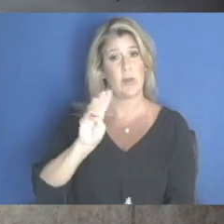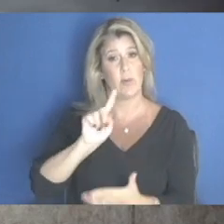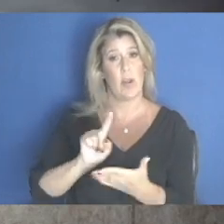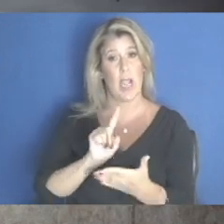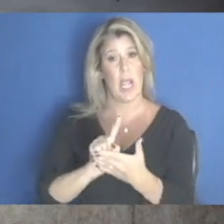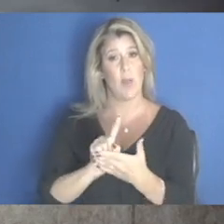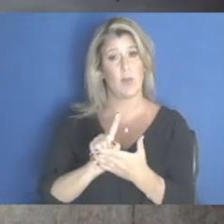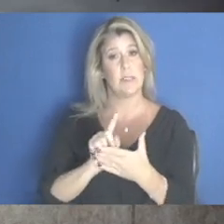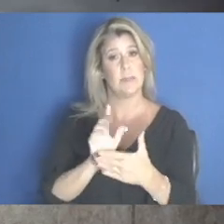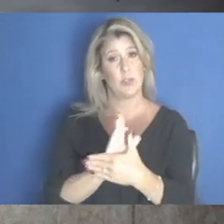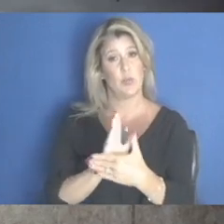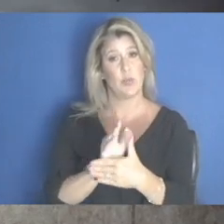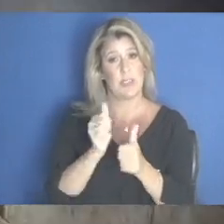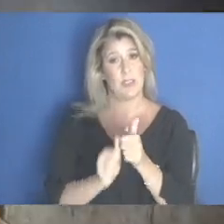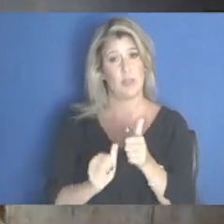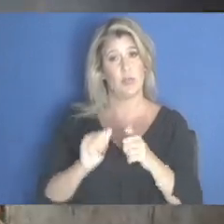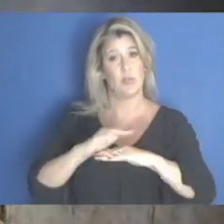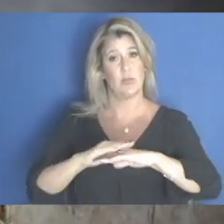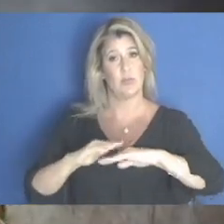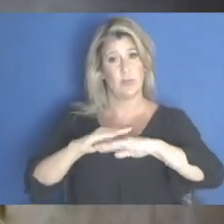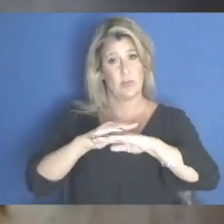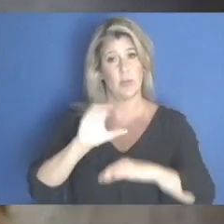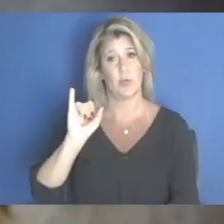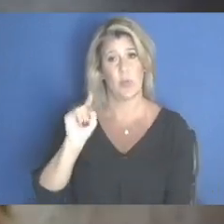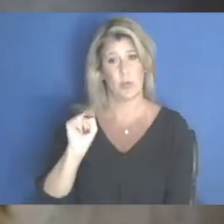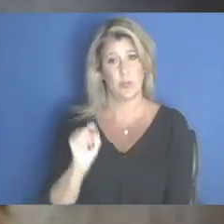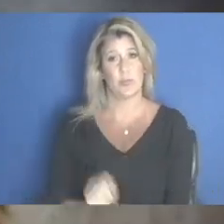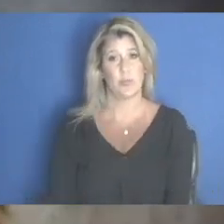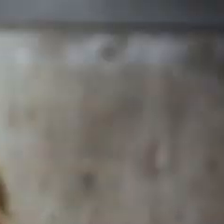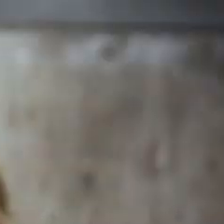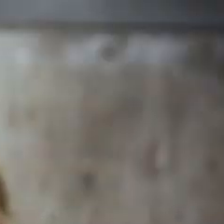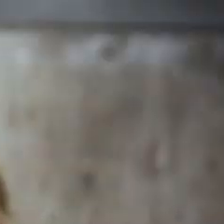24 hours between the coats.